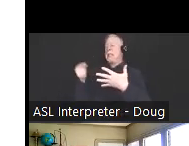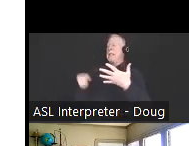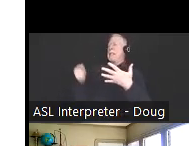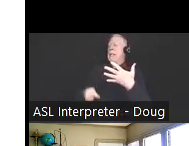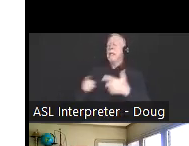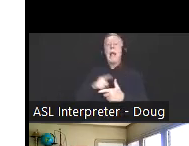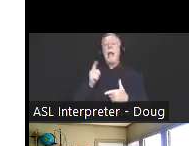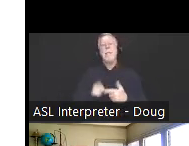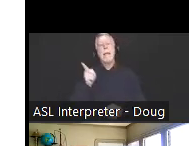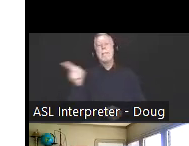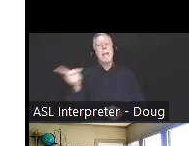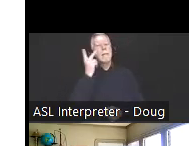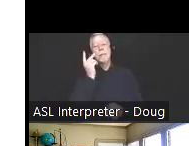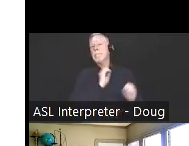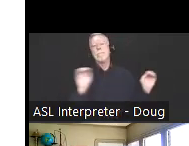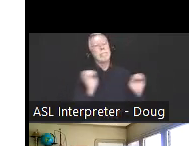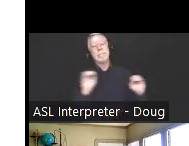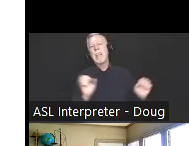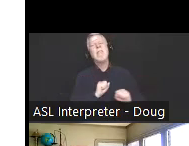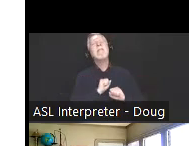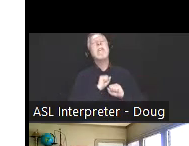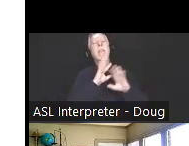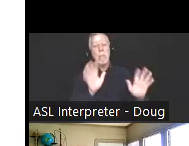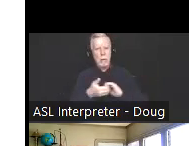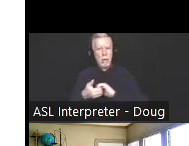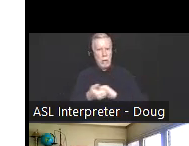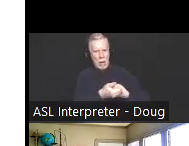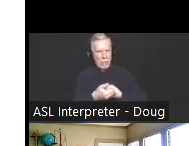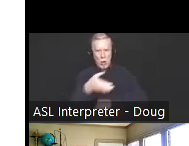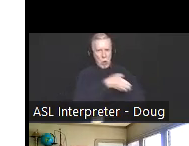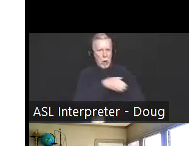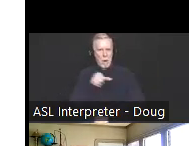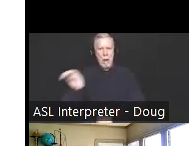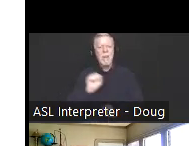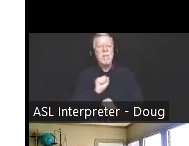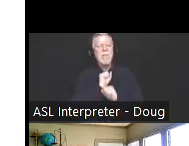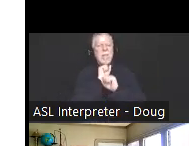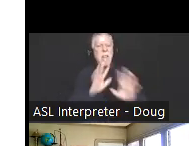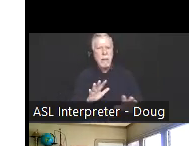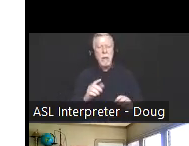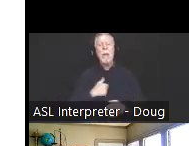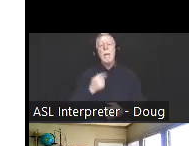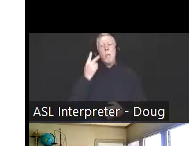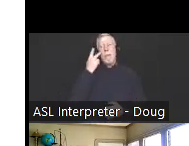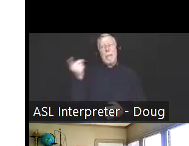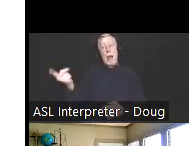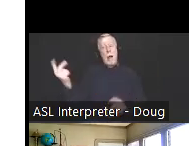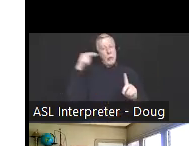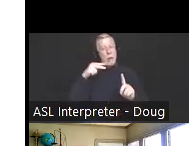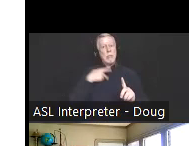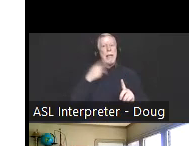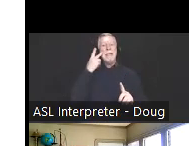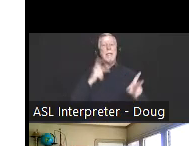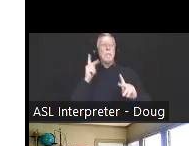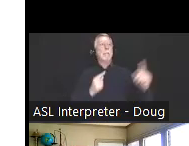anything resembling, collaborating or empowering. What they see is people coming and telling them what they're going to do, and once in a